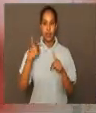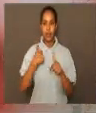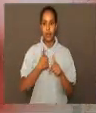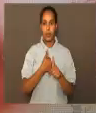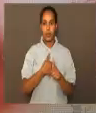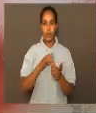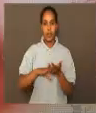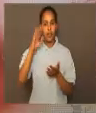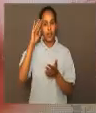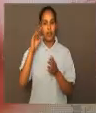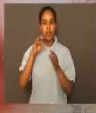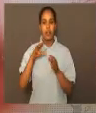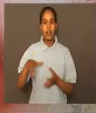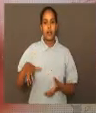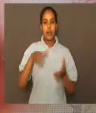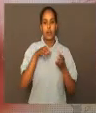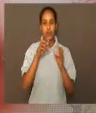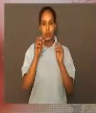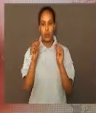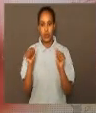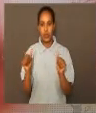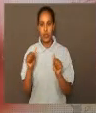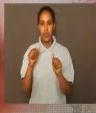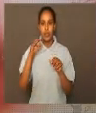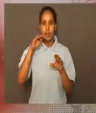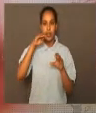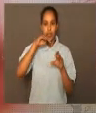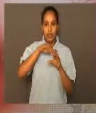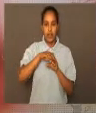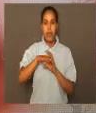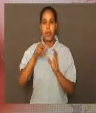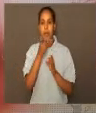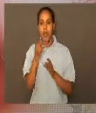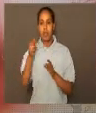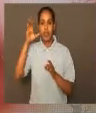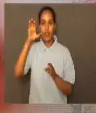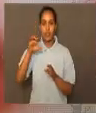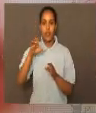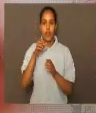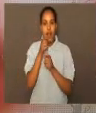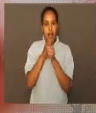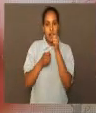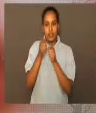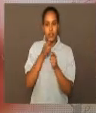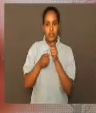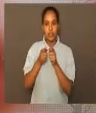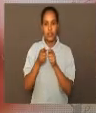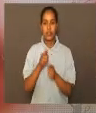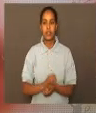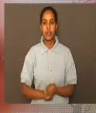Today, we learned about liquid solutions and interparticle forces of